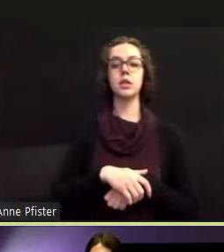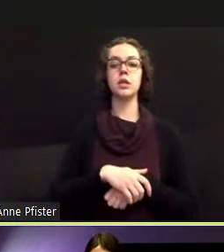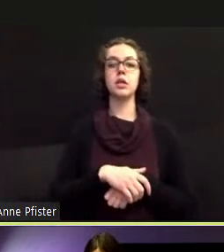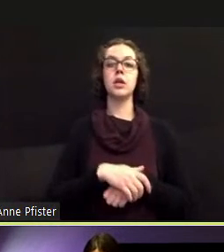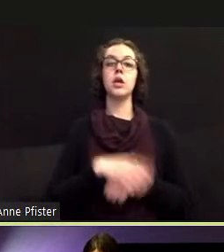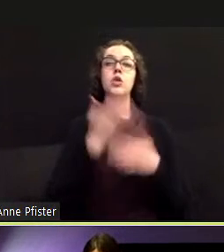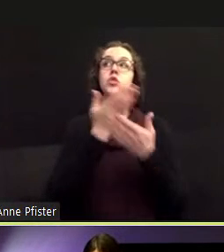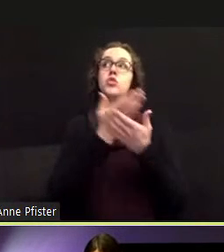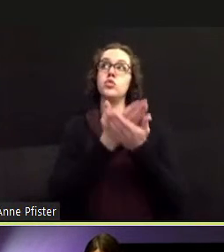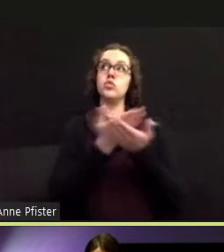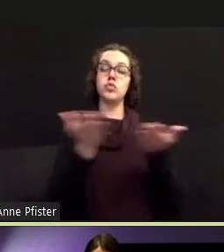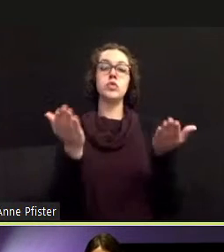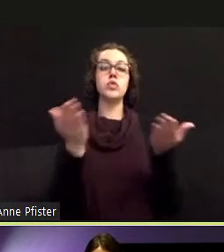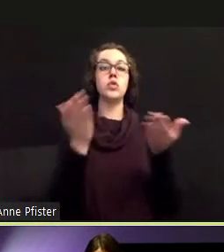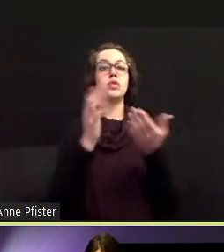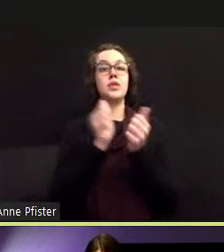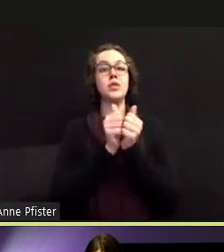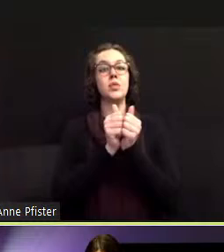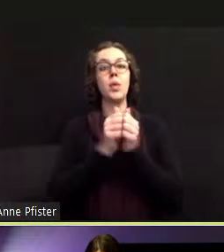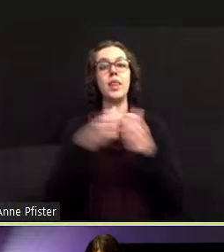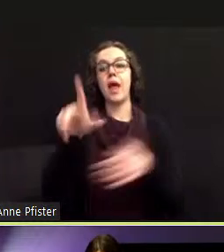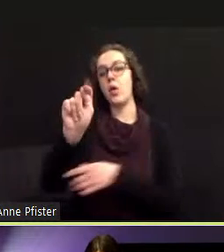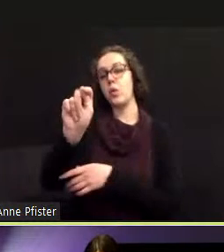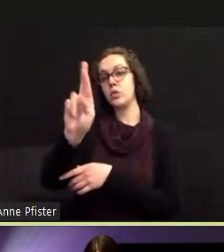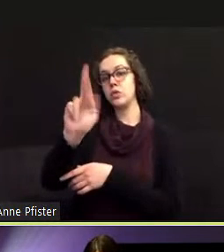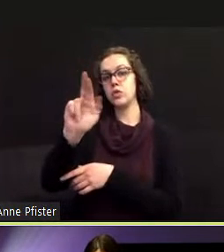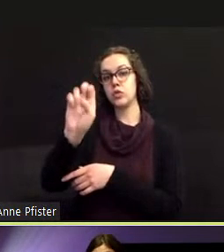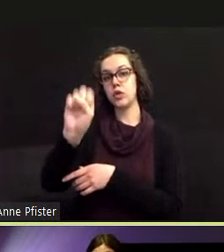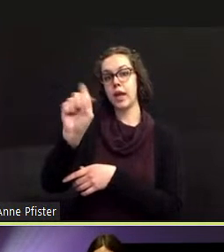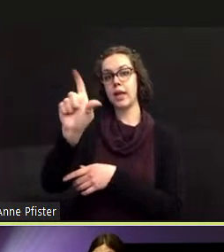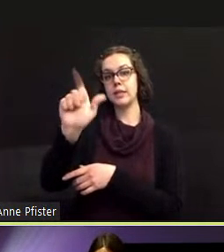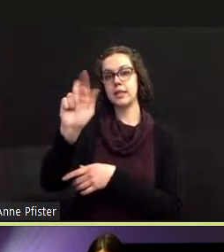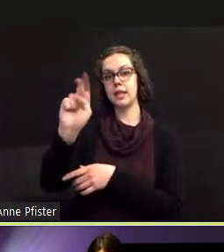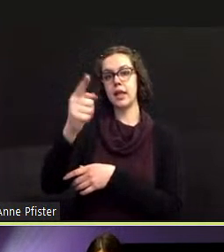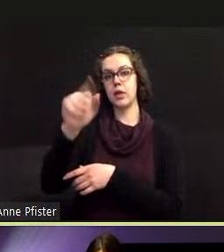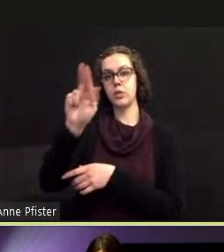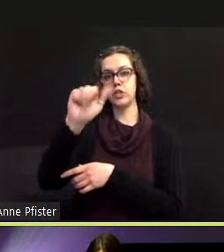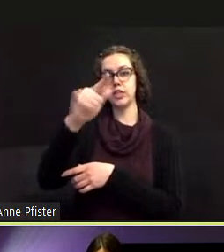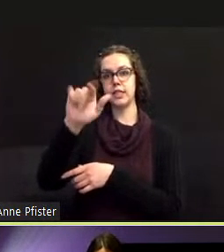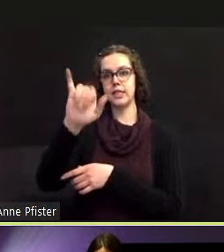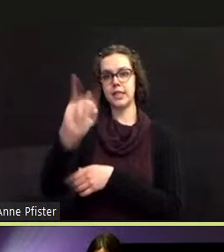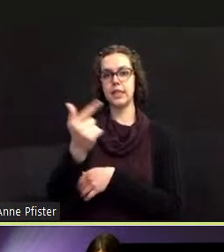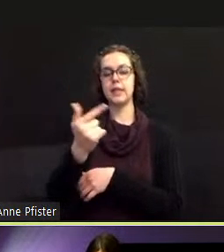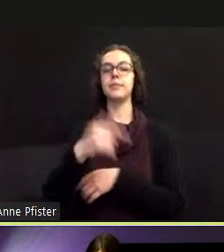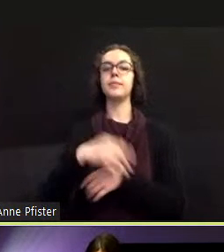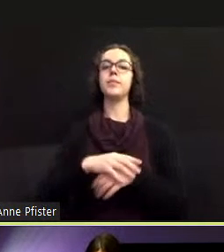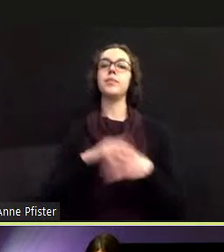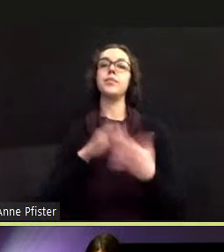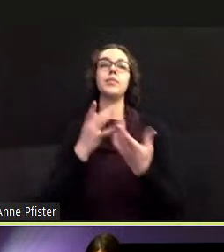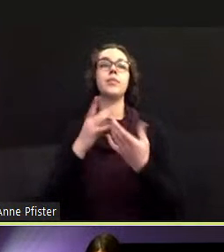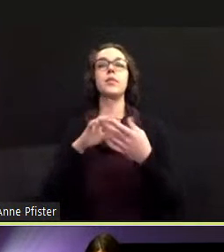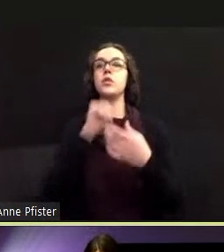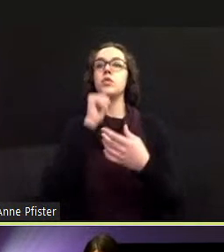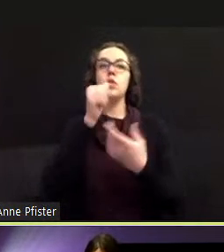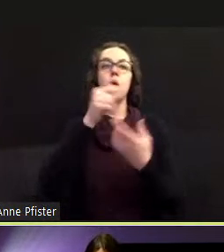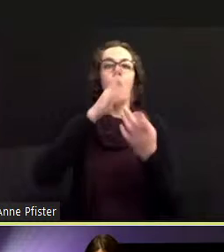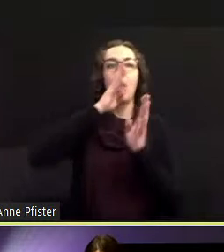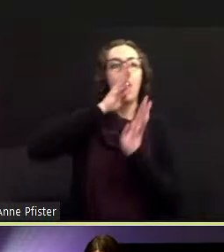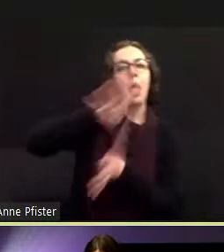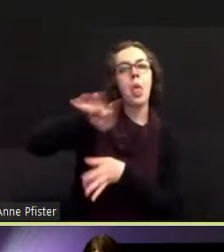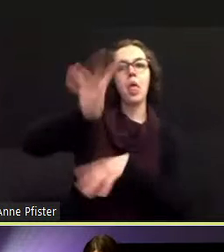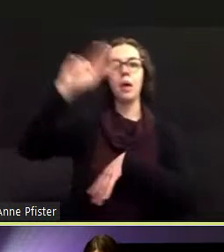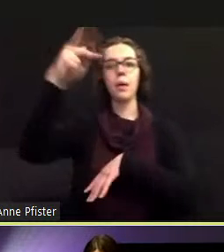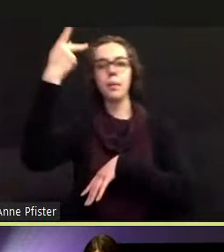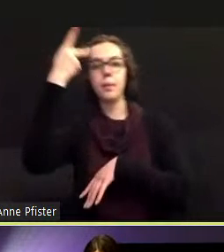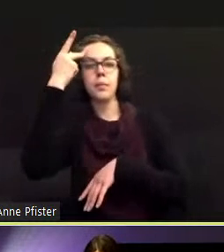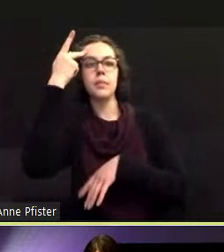without, again, to return to the definition of translanguaging, regard for watchful adherence to socially and politically defined